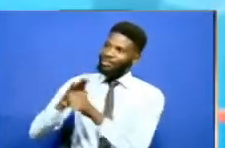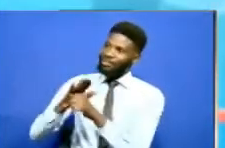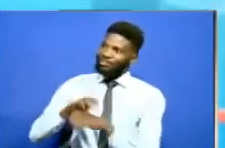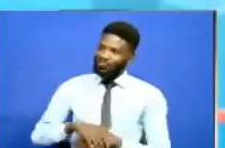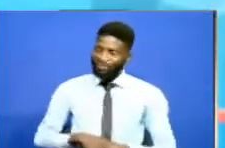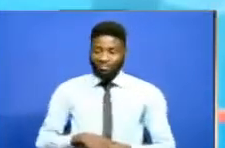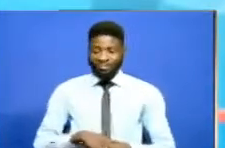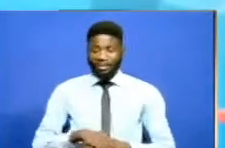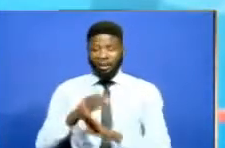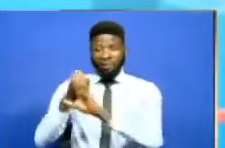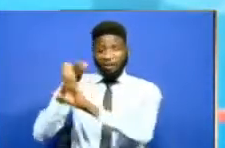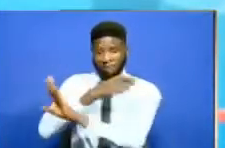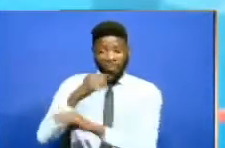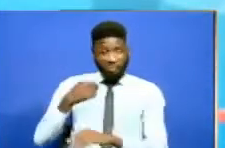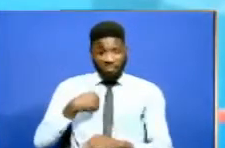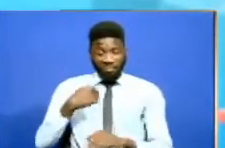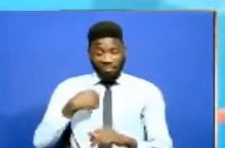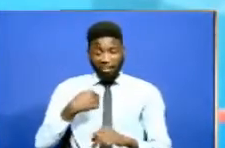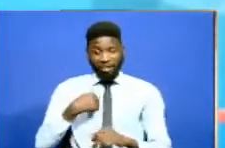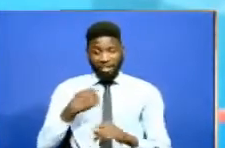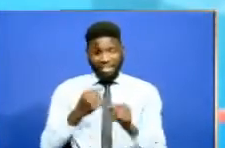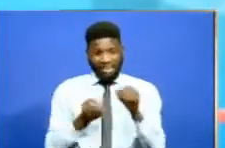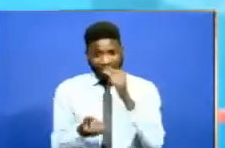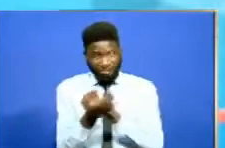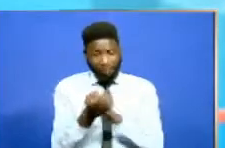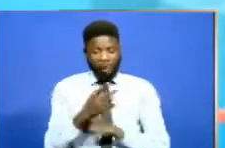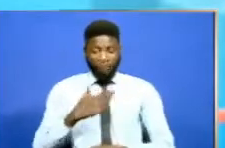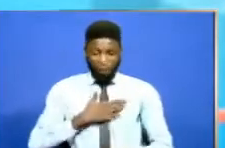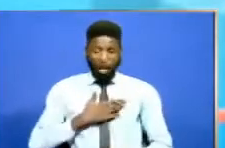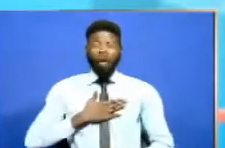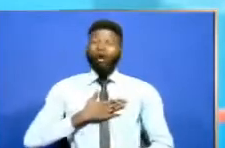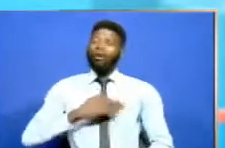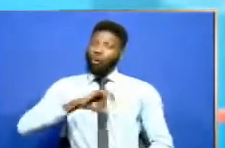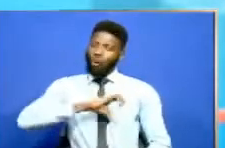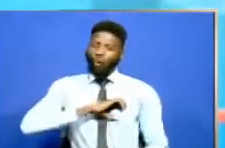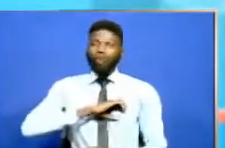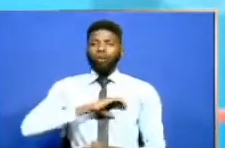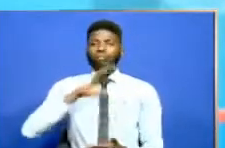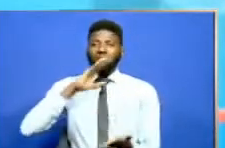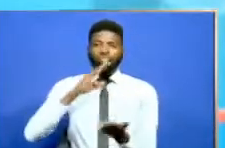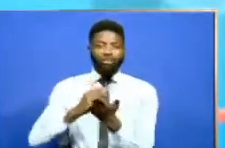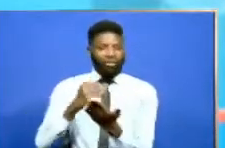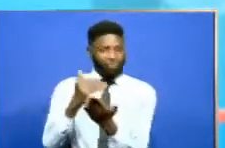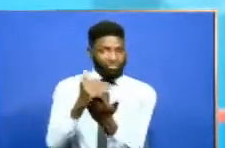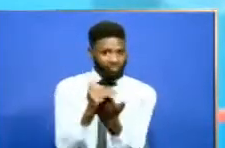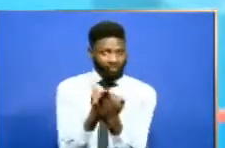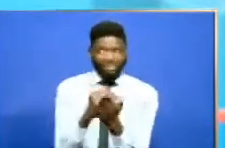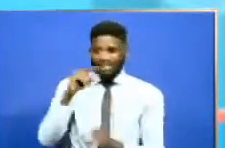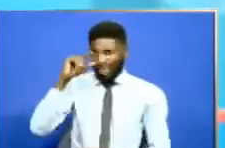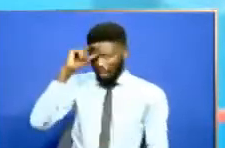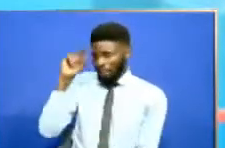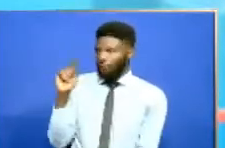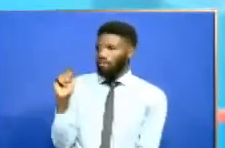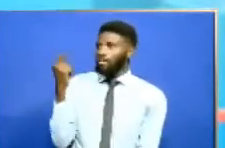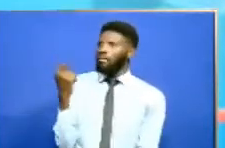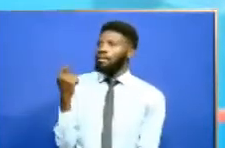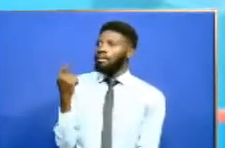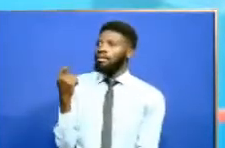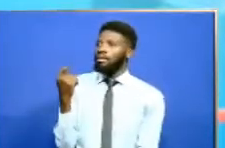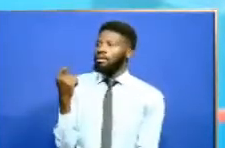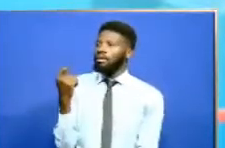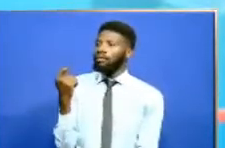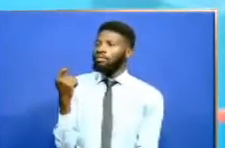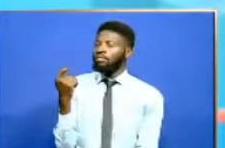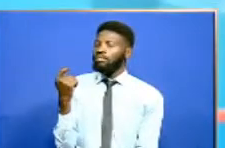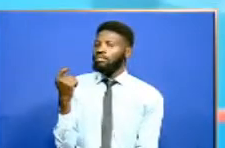Before I come to my own initiative, I see the government of Kenya as we sit here today, courtesy of President